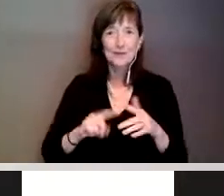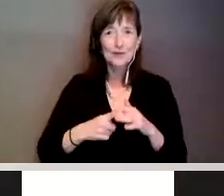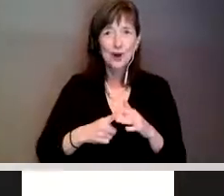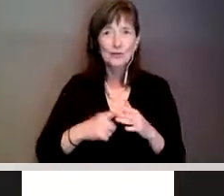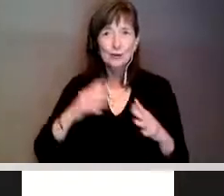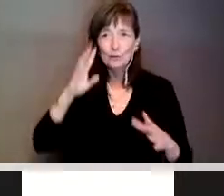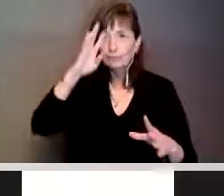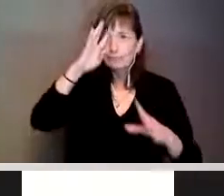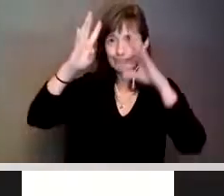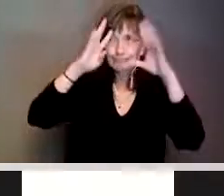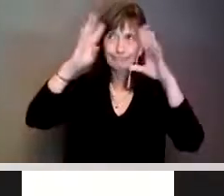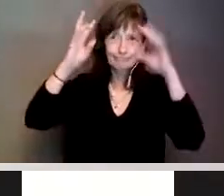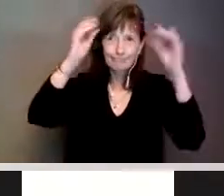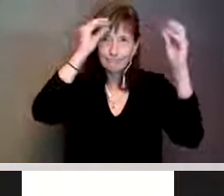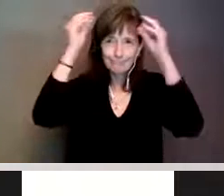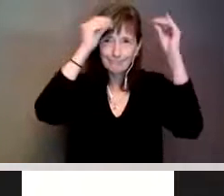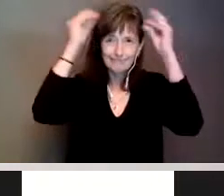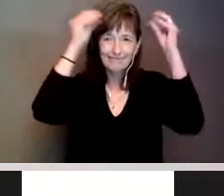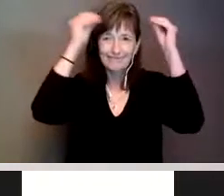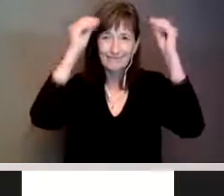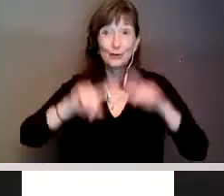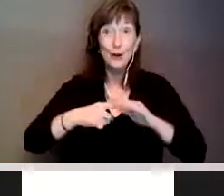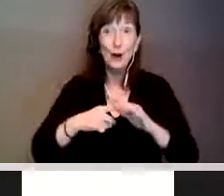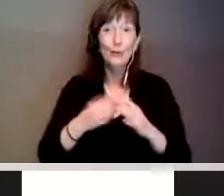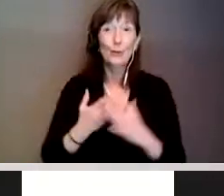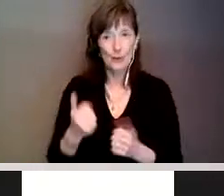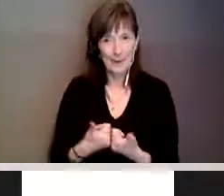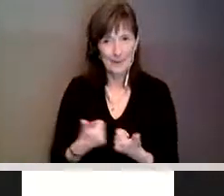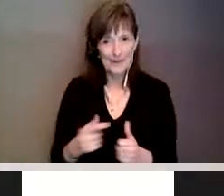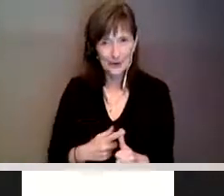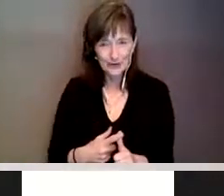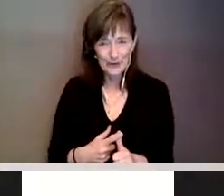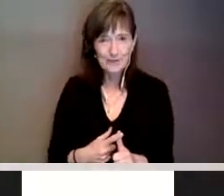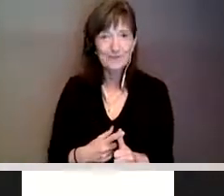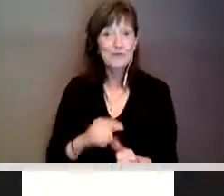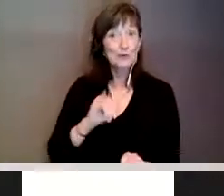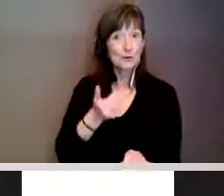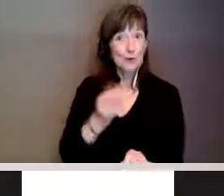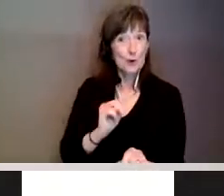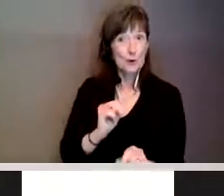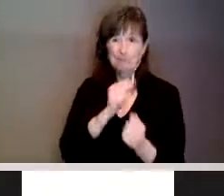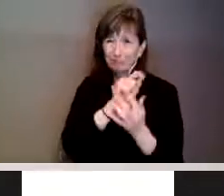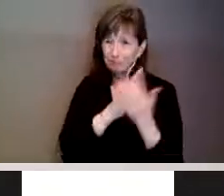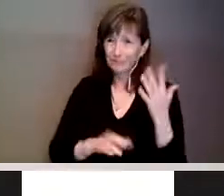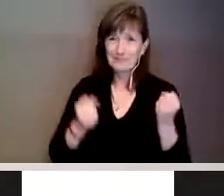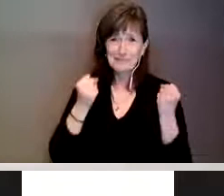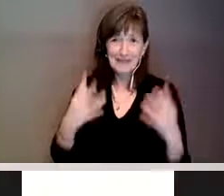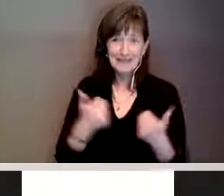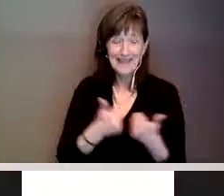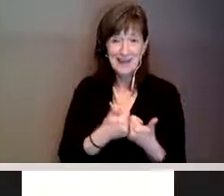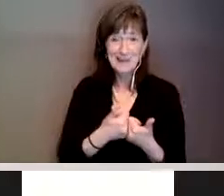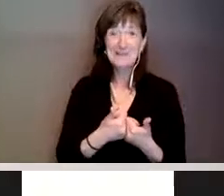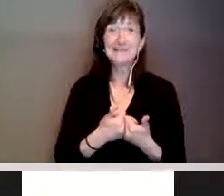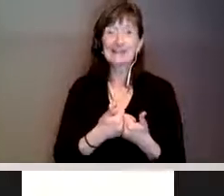juices flowing. So Joan has a wonderful array of games that she unleashes on people,